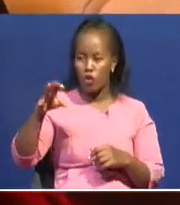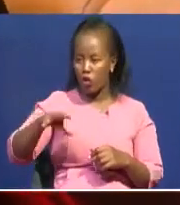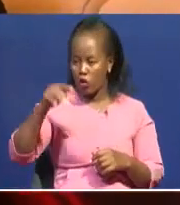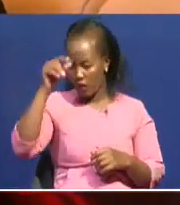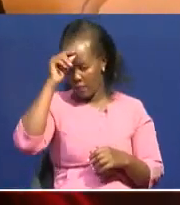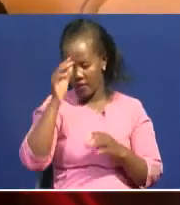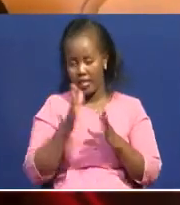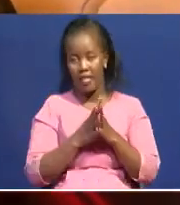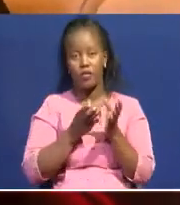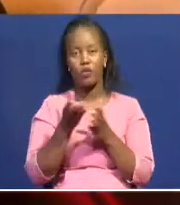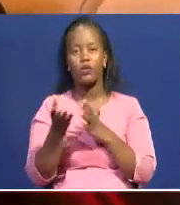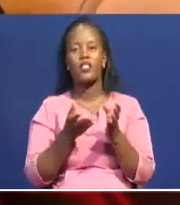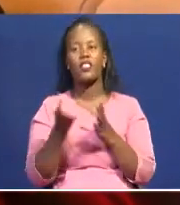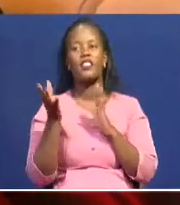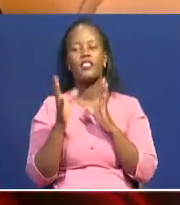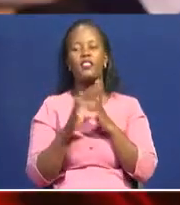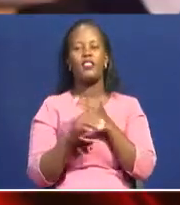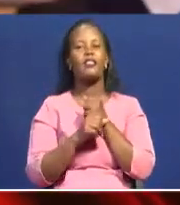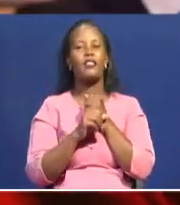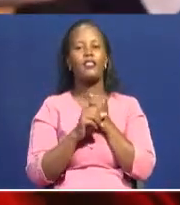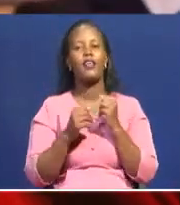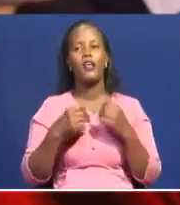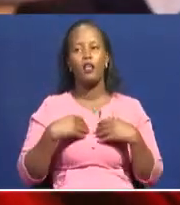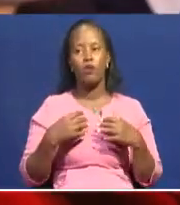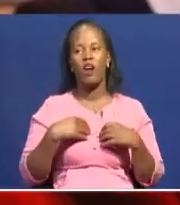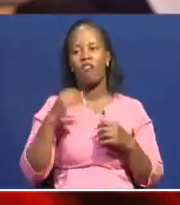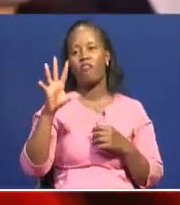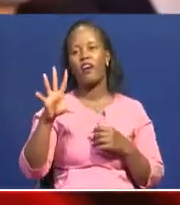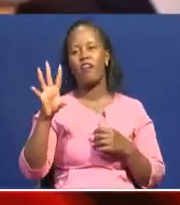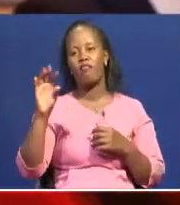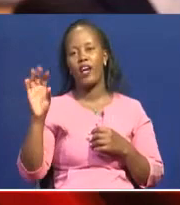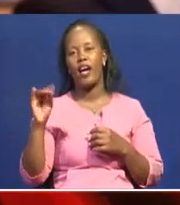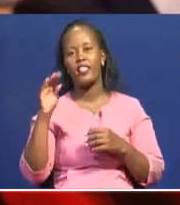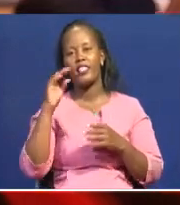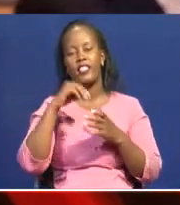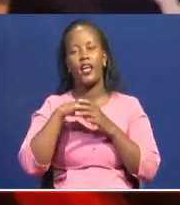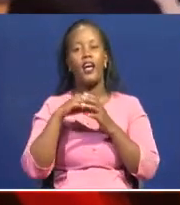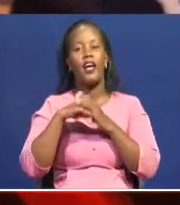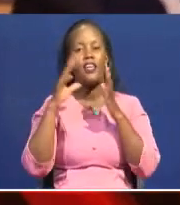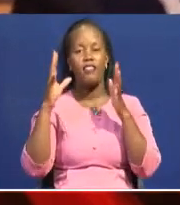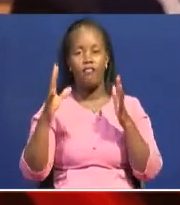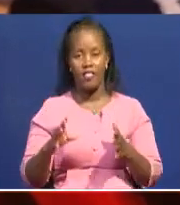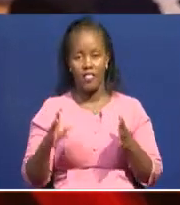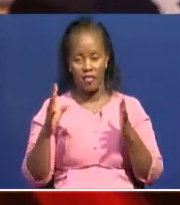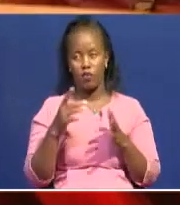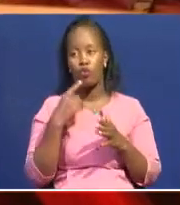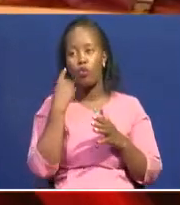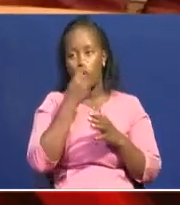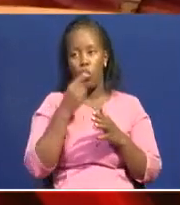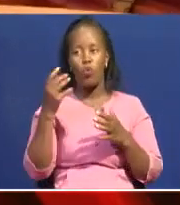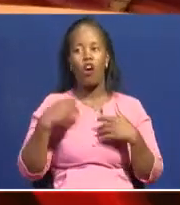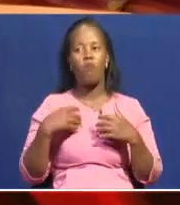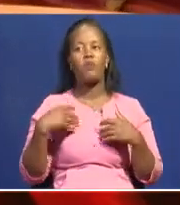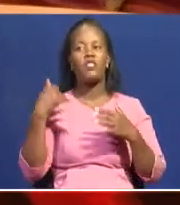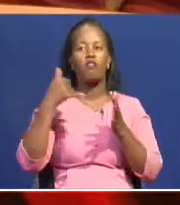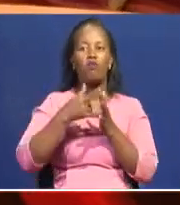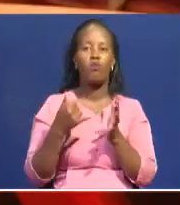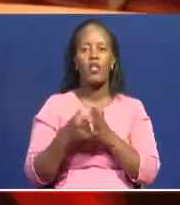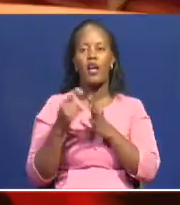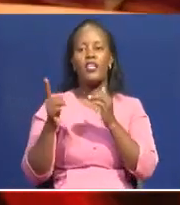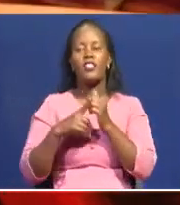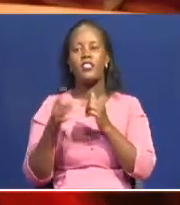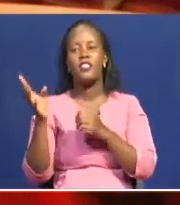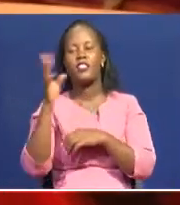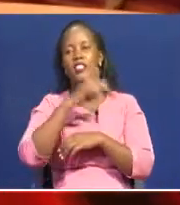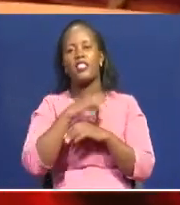organizations to facilitate about 500 investors from 20 countries who are participating in the six-day investors